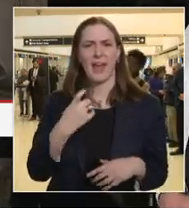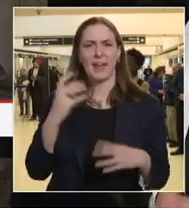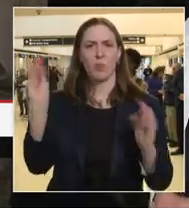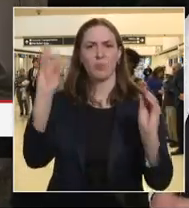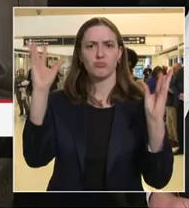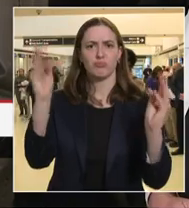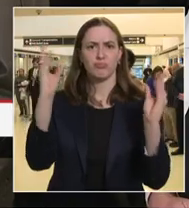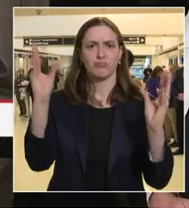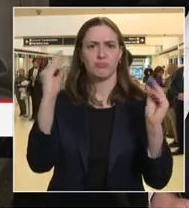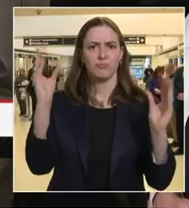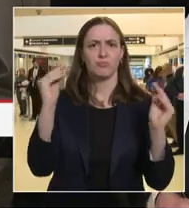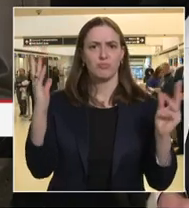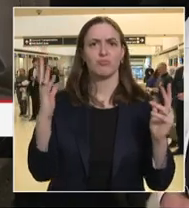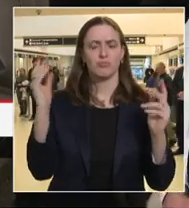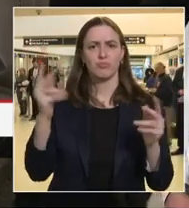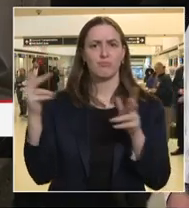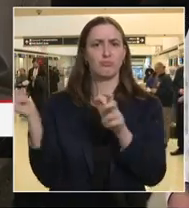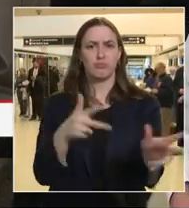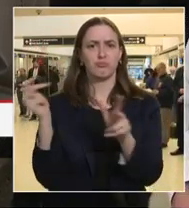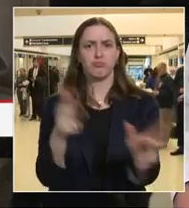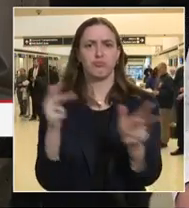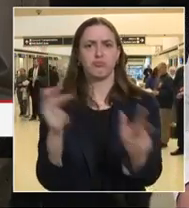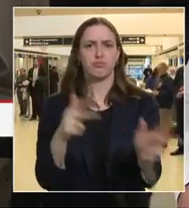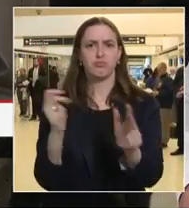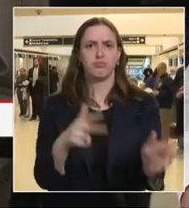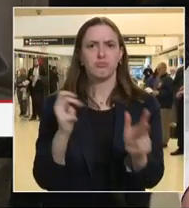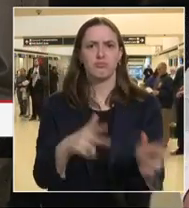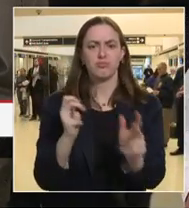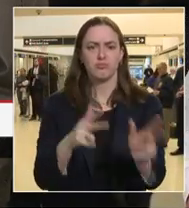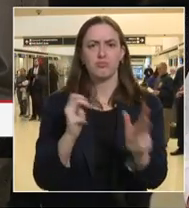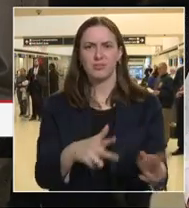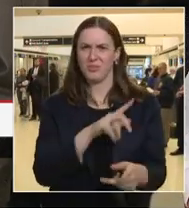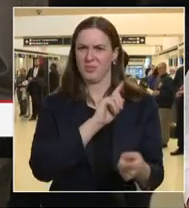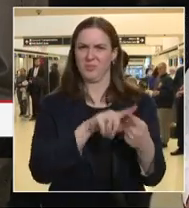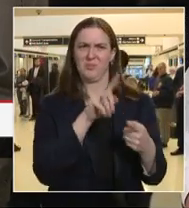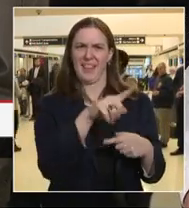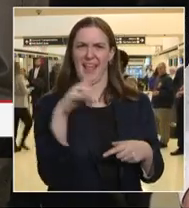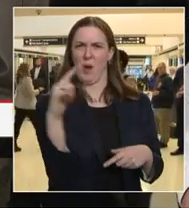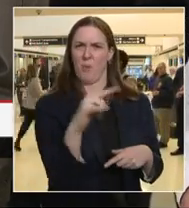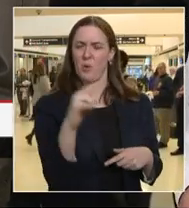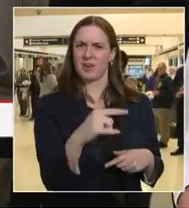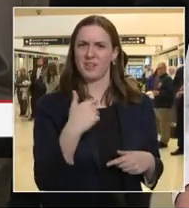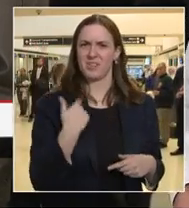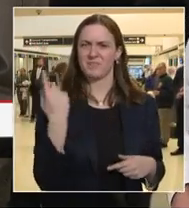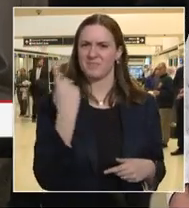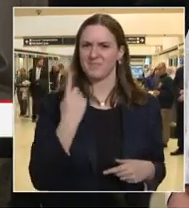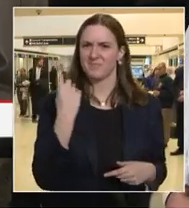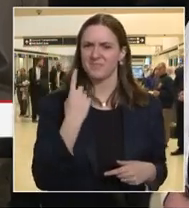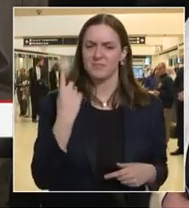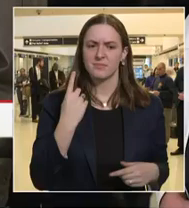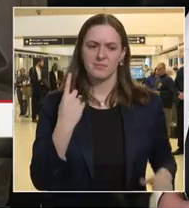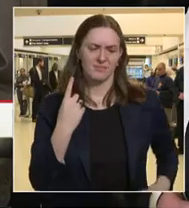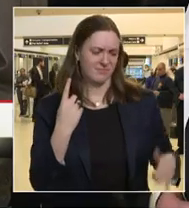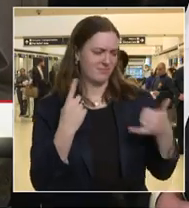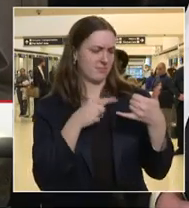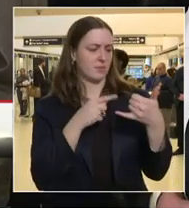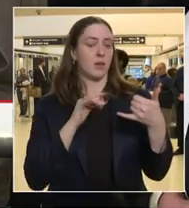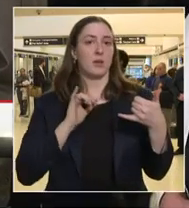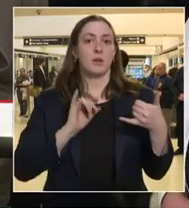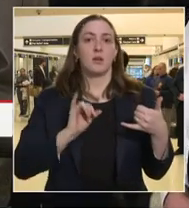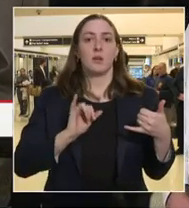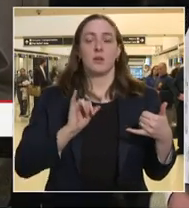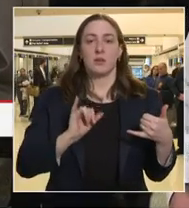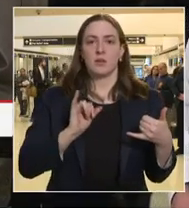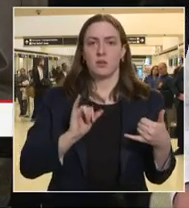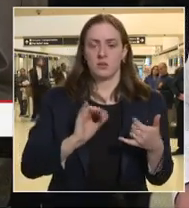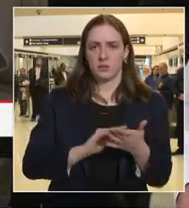about this time. My phone started blowing up, and I realized that this accident had taken place. There'll be a time to figure out. I know